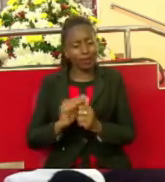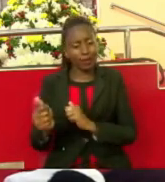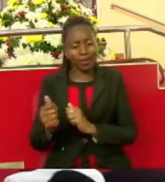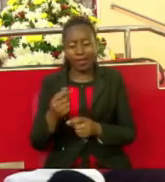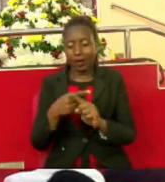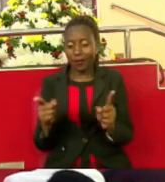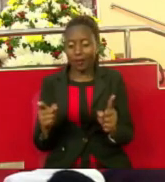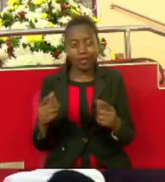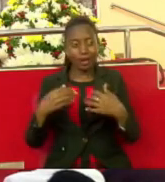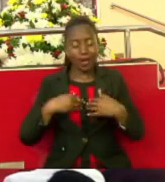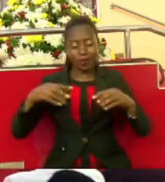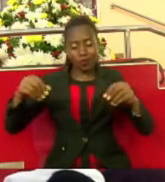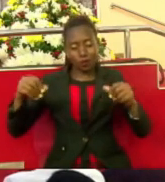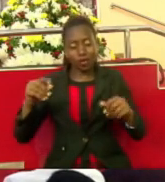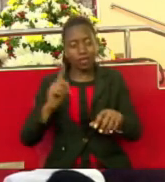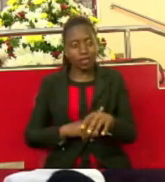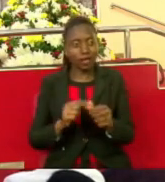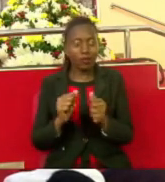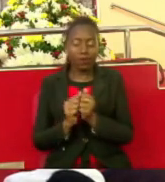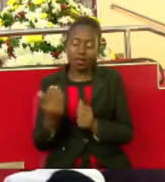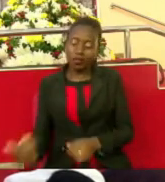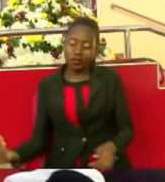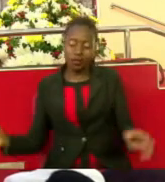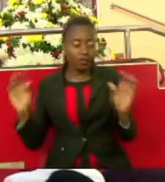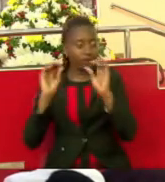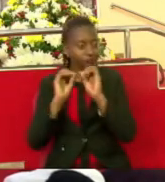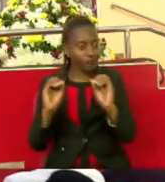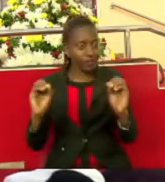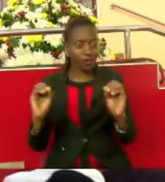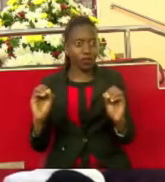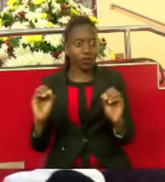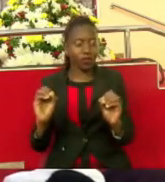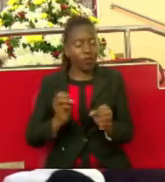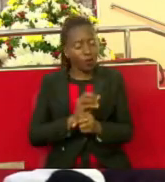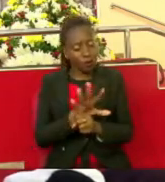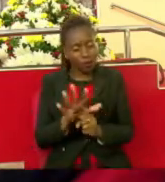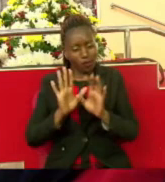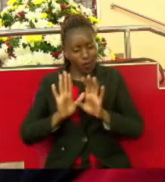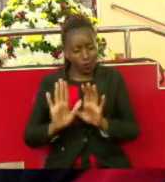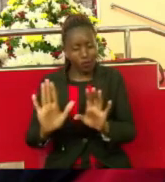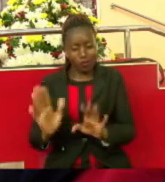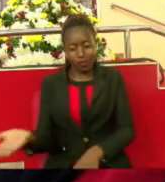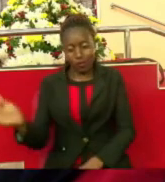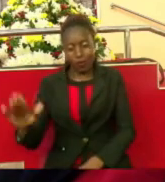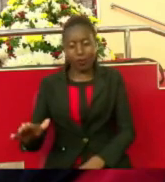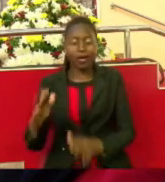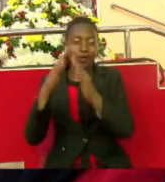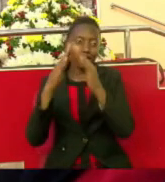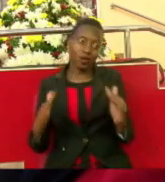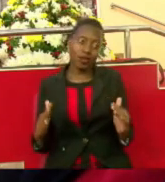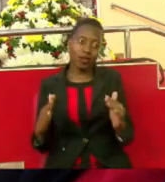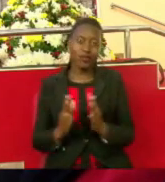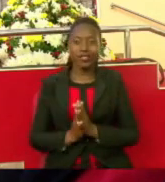child. Miaka imepita bila kupata wakati mzuri na watoto wao. But COVID forced us to retreat back into our houses. Lakini corona ikatulazimisha kurudi